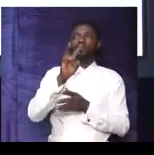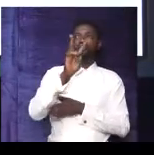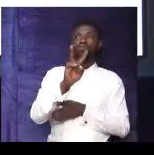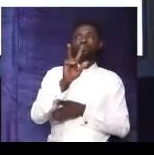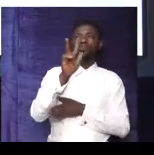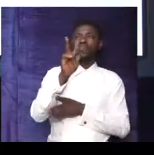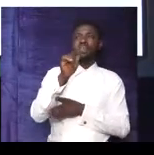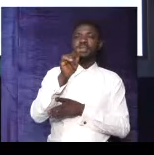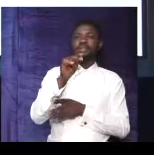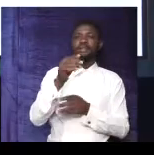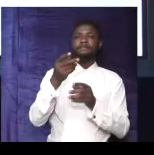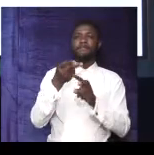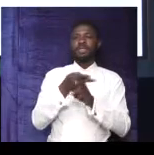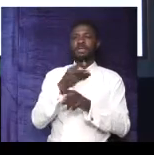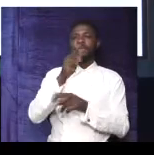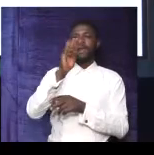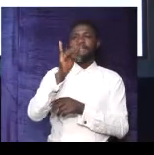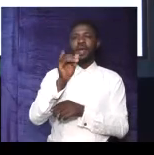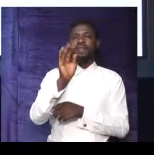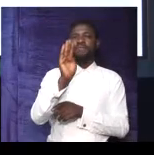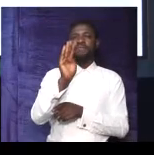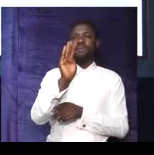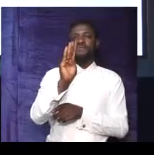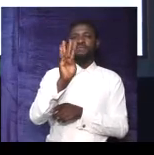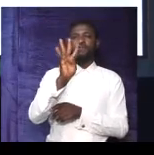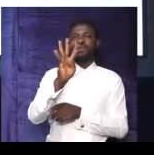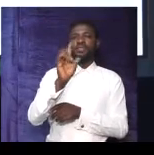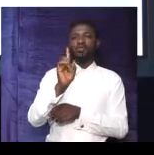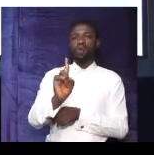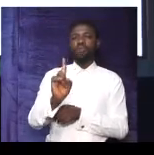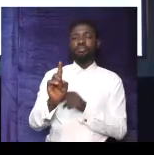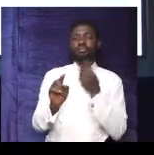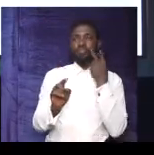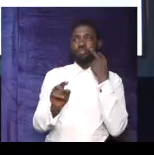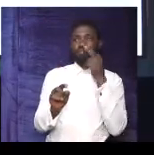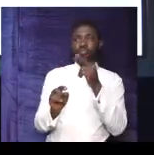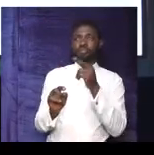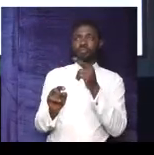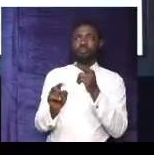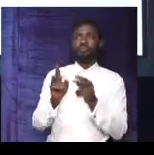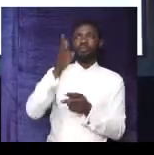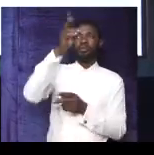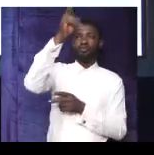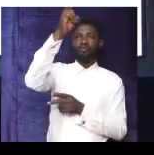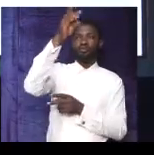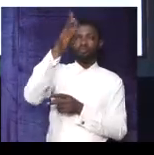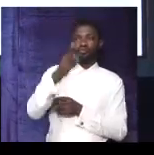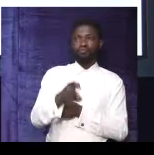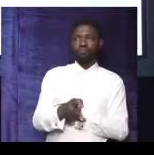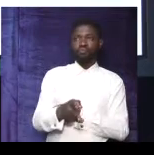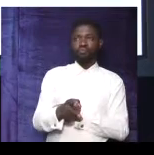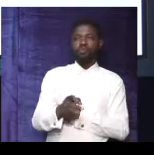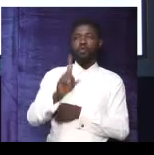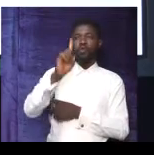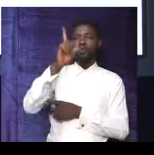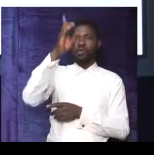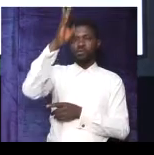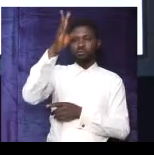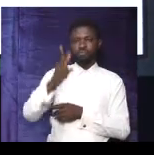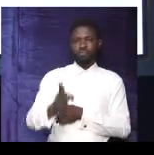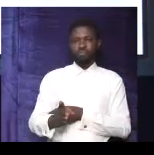says 213 multiplied by 41. Now I draw 2 lines for